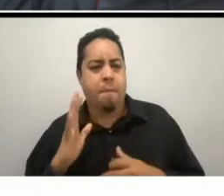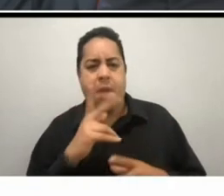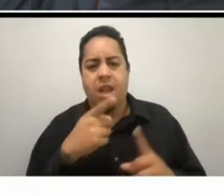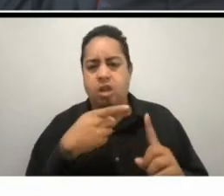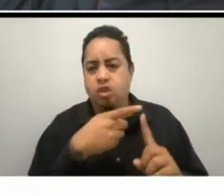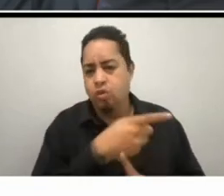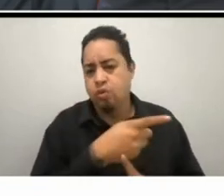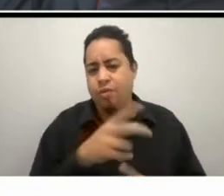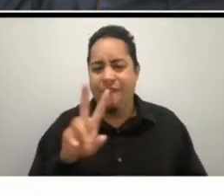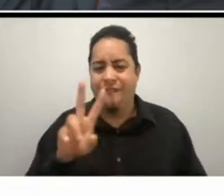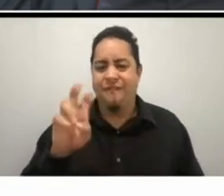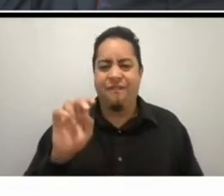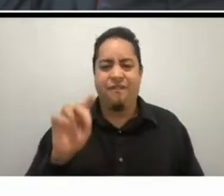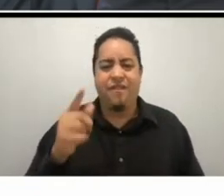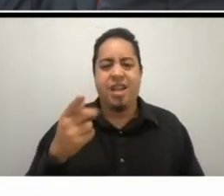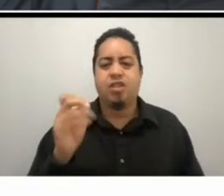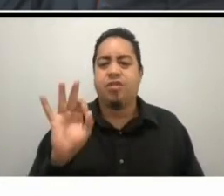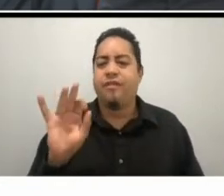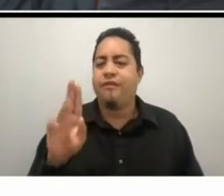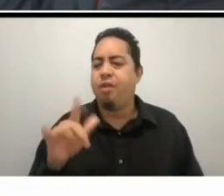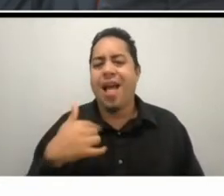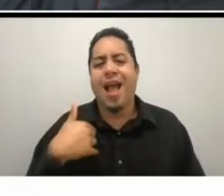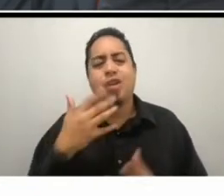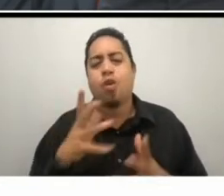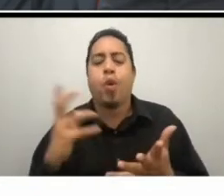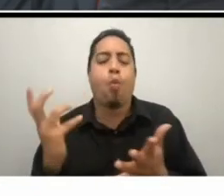I do not want to be a winner by cheating.